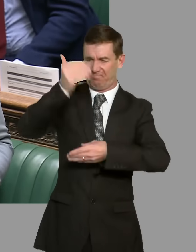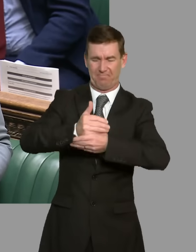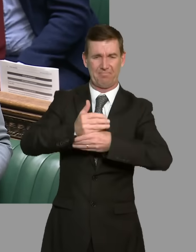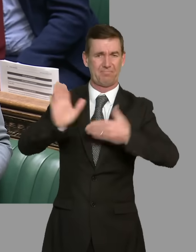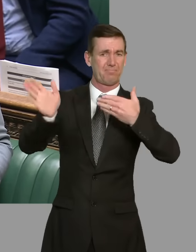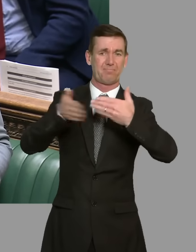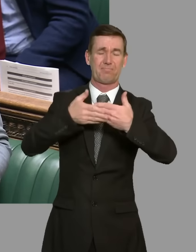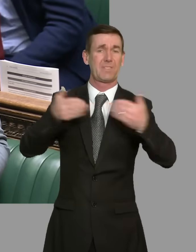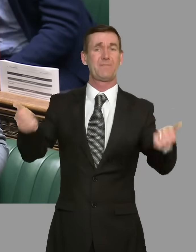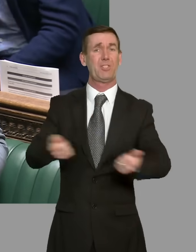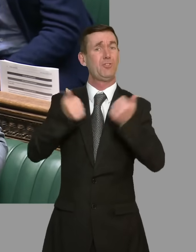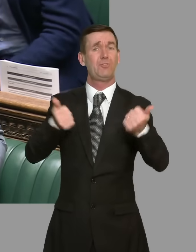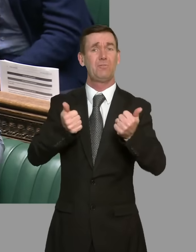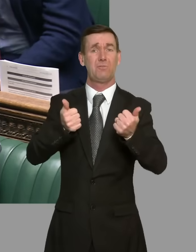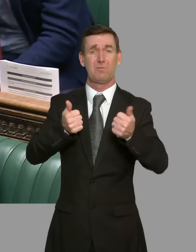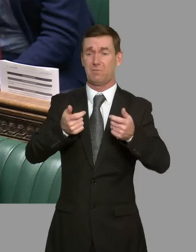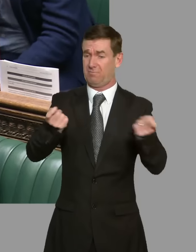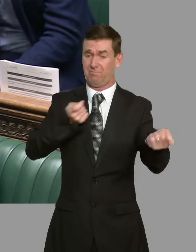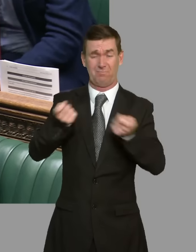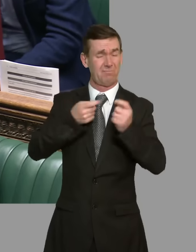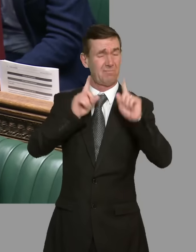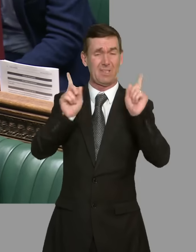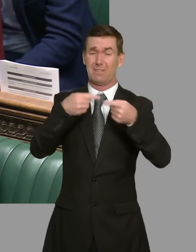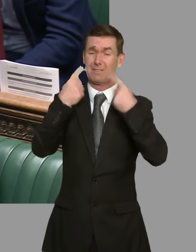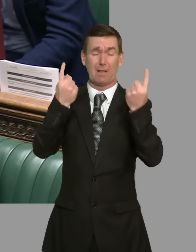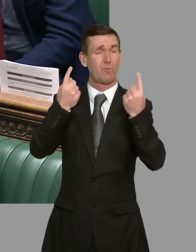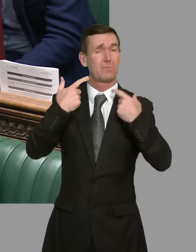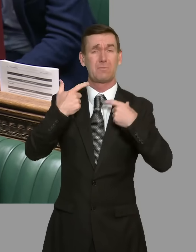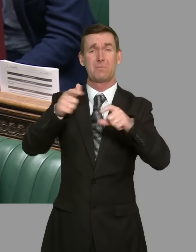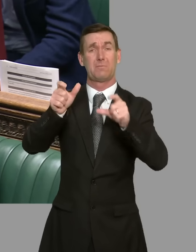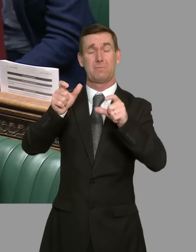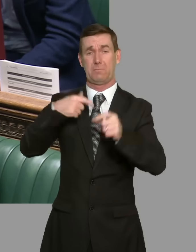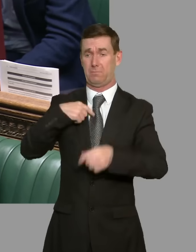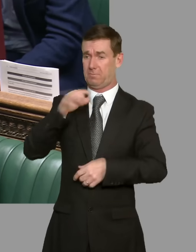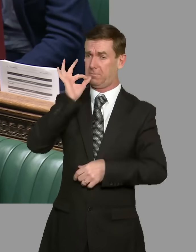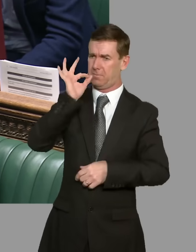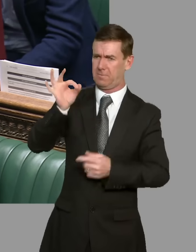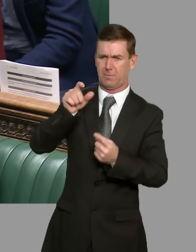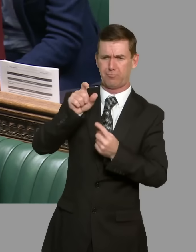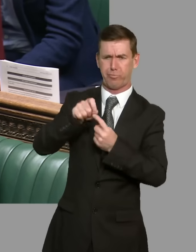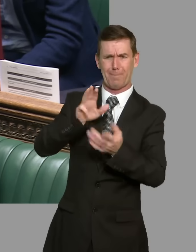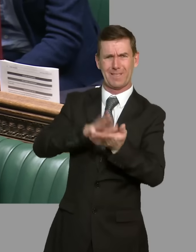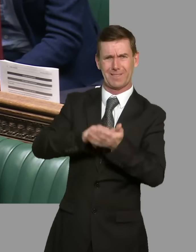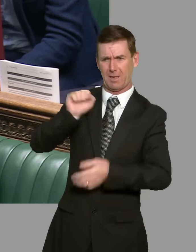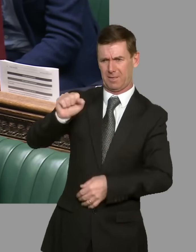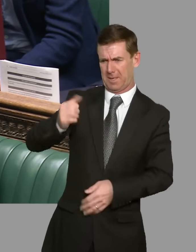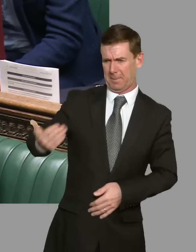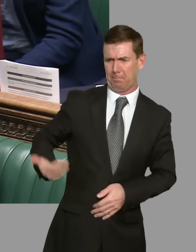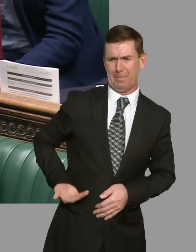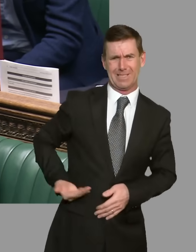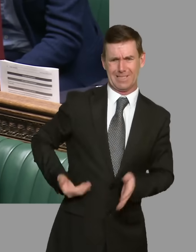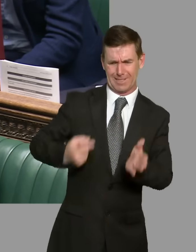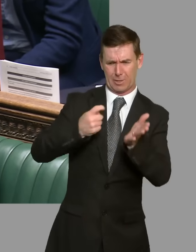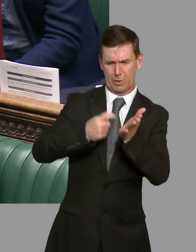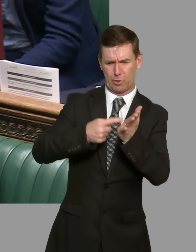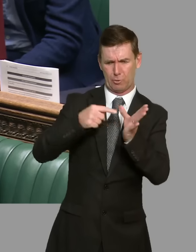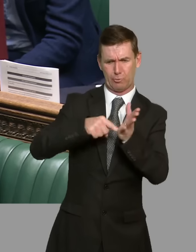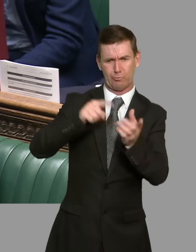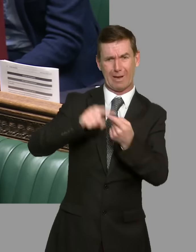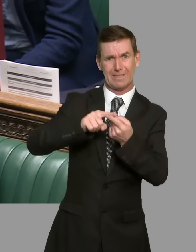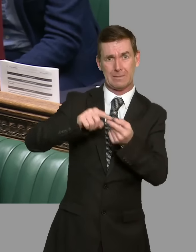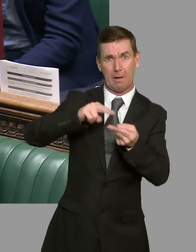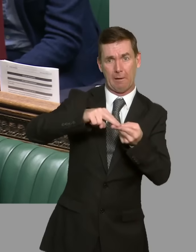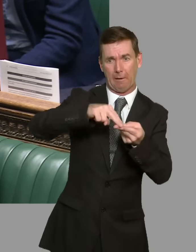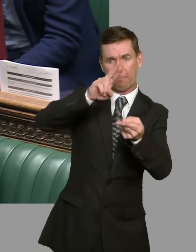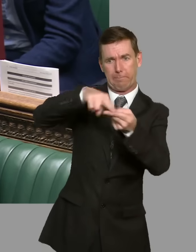review the business rate proposals, and will he ensure a minister or official attends my business rate summit at the end of January, as I